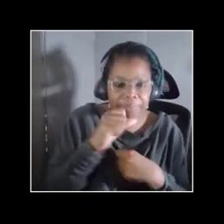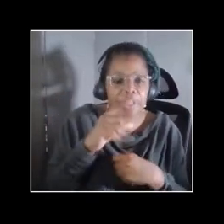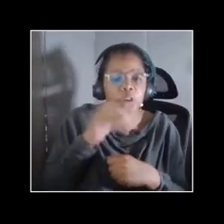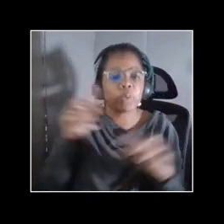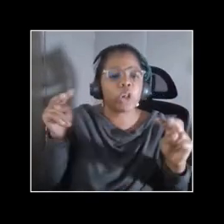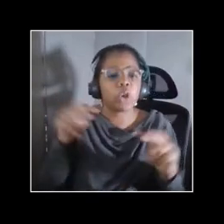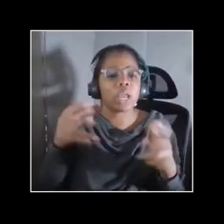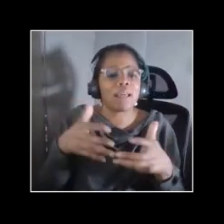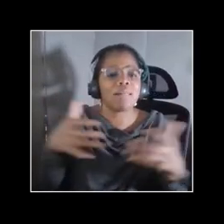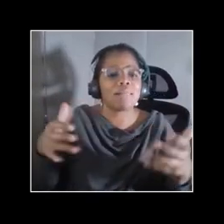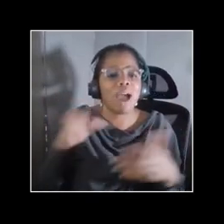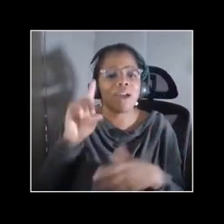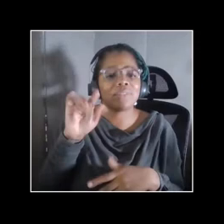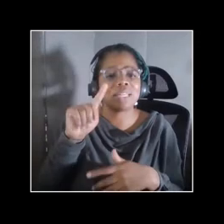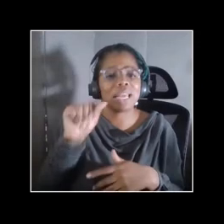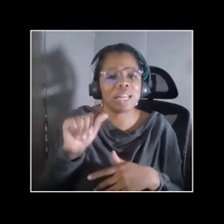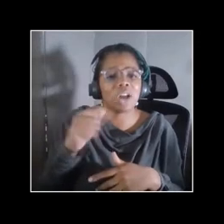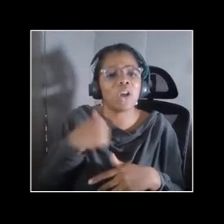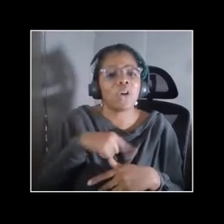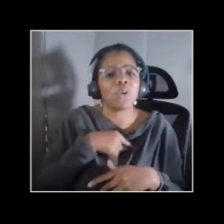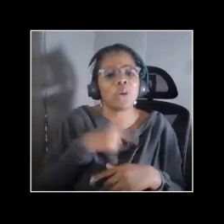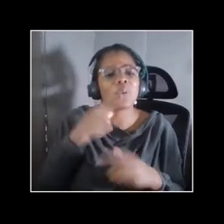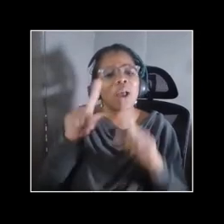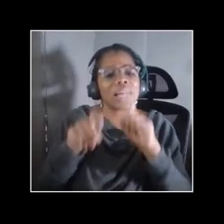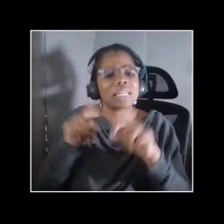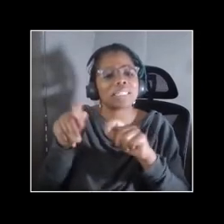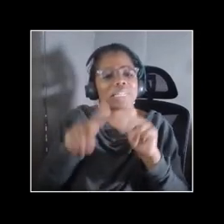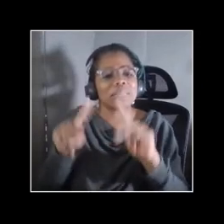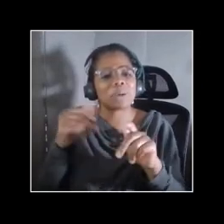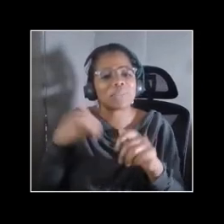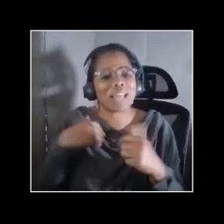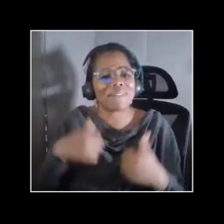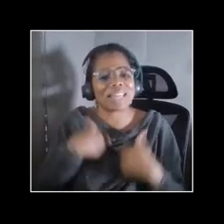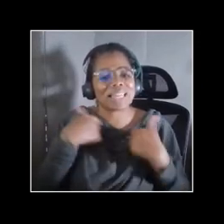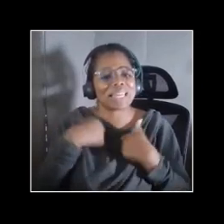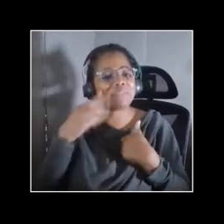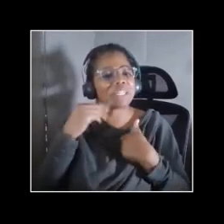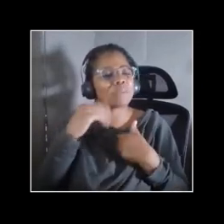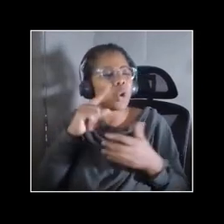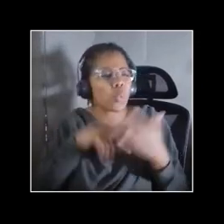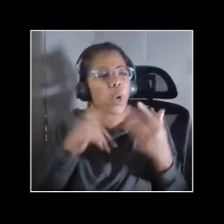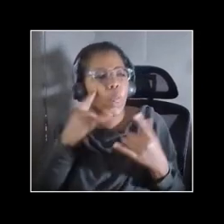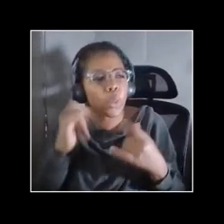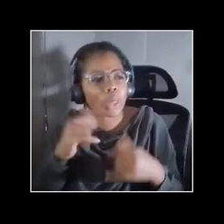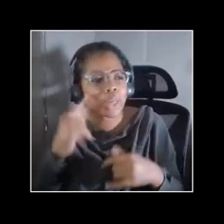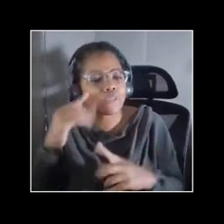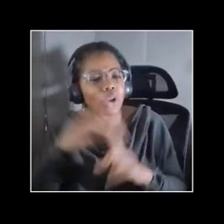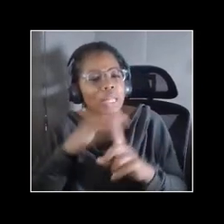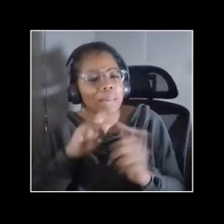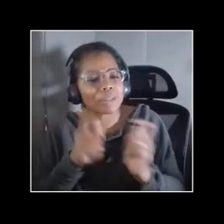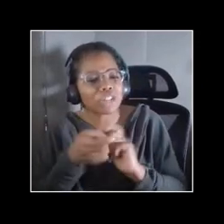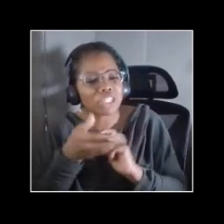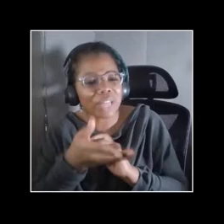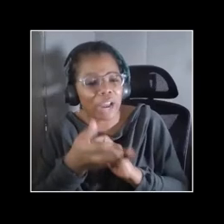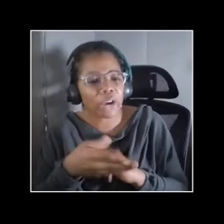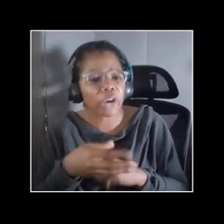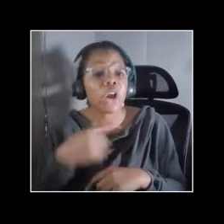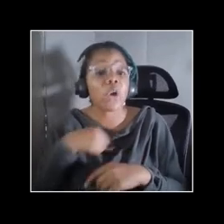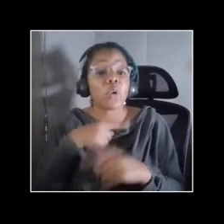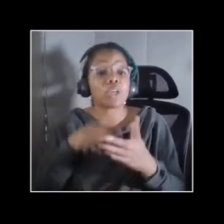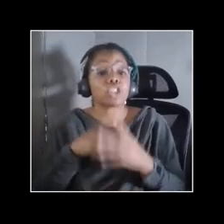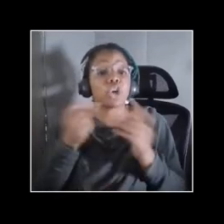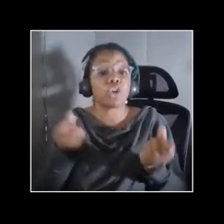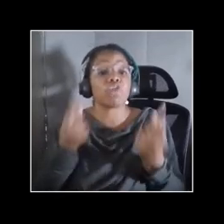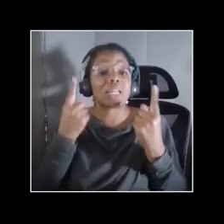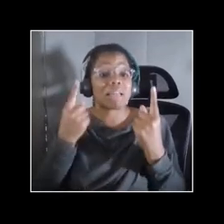the data, we were asking these people that have the lived experience, what does it look like for climate change there? And what we started to realize that